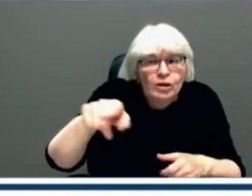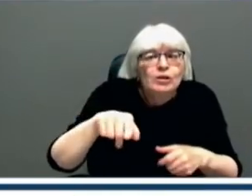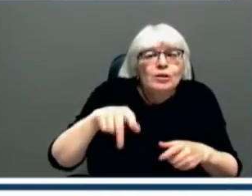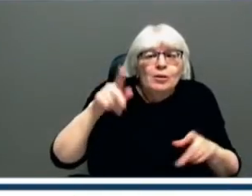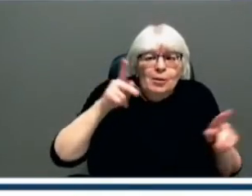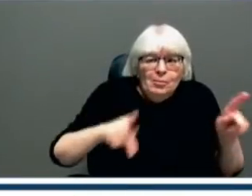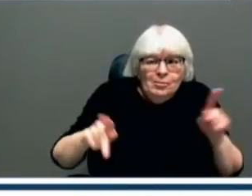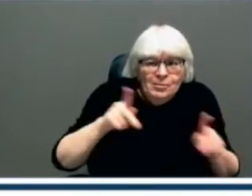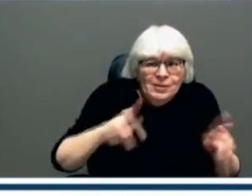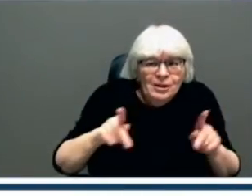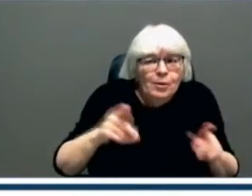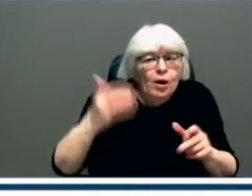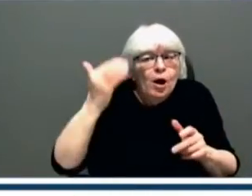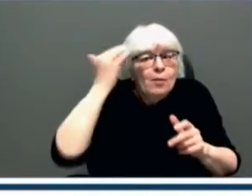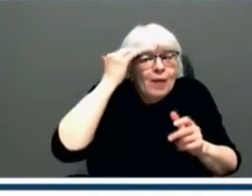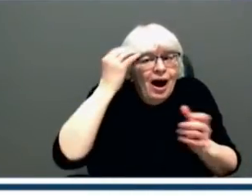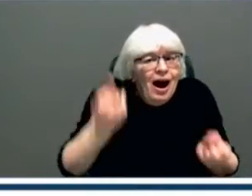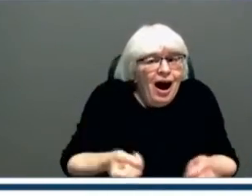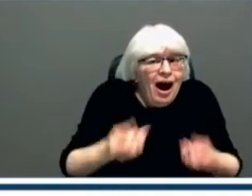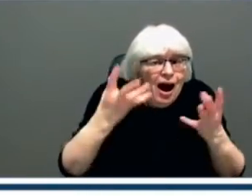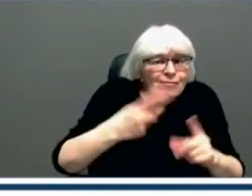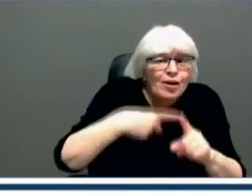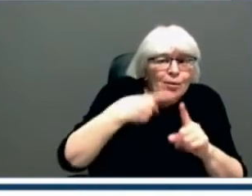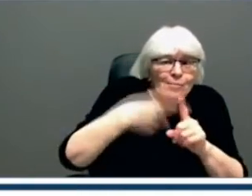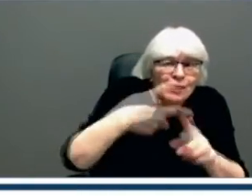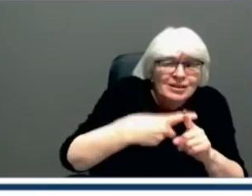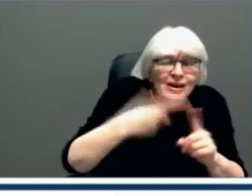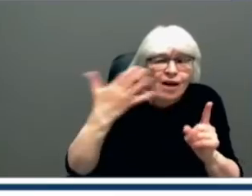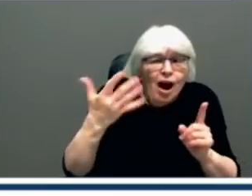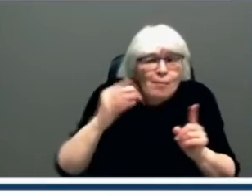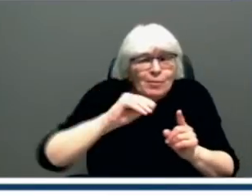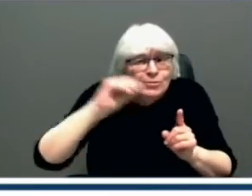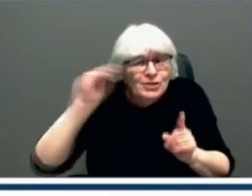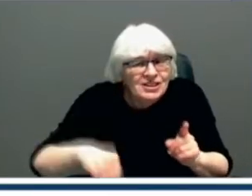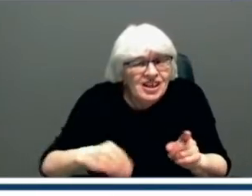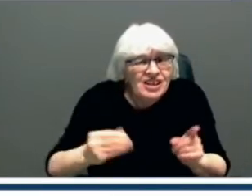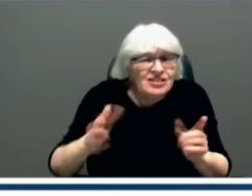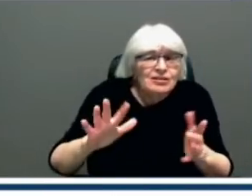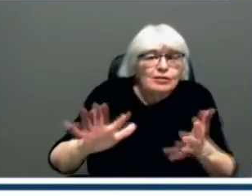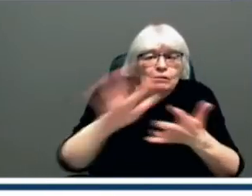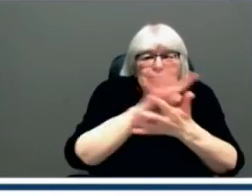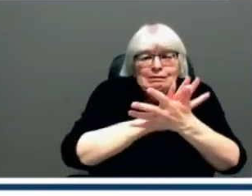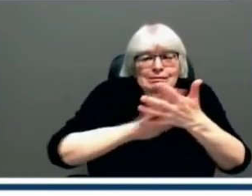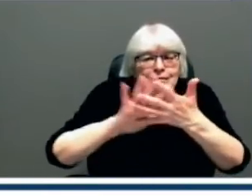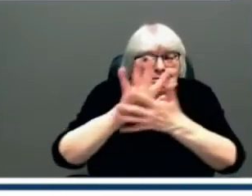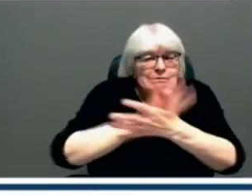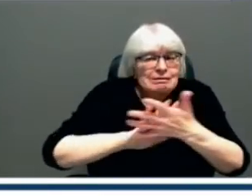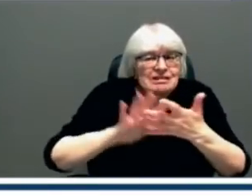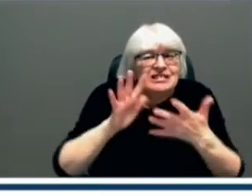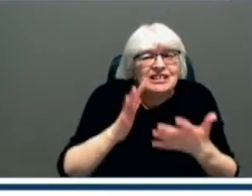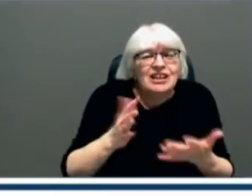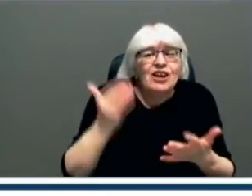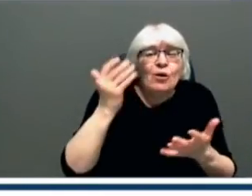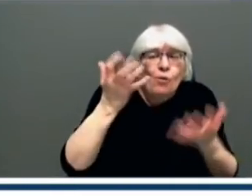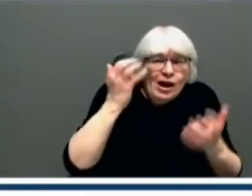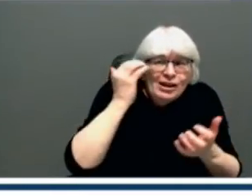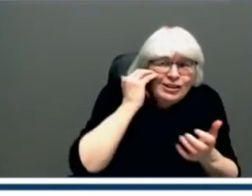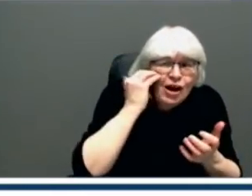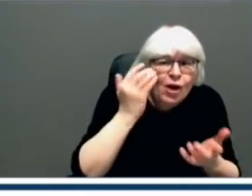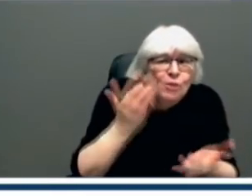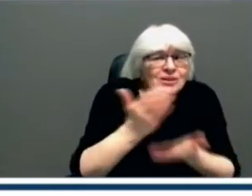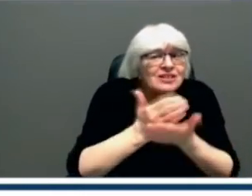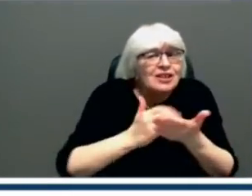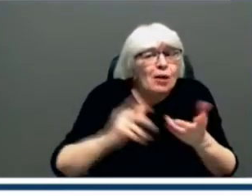positivity rate. Our positivity rate is greatly skewed simply because a significant proportion of the people doing